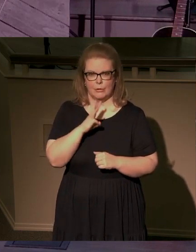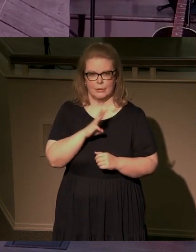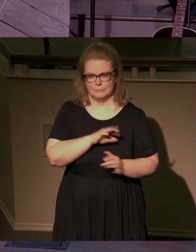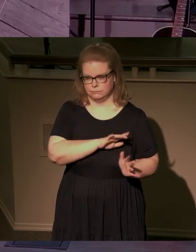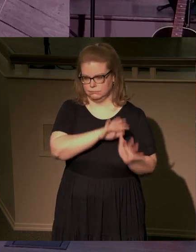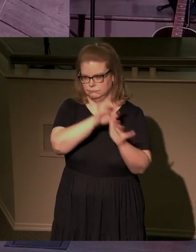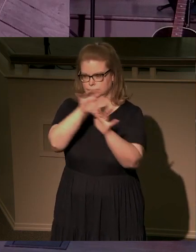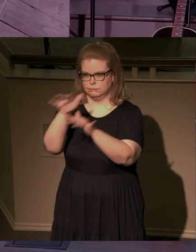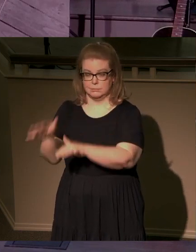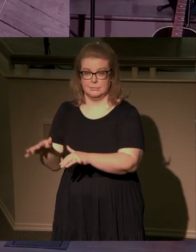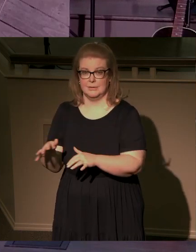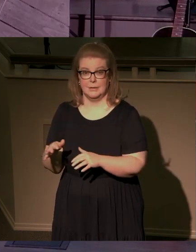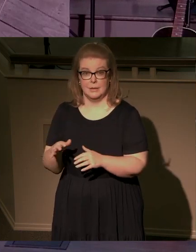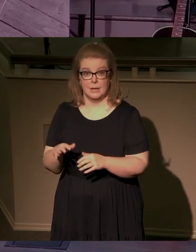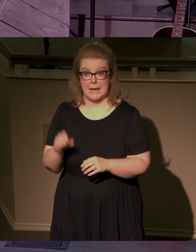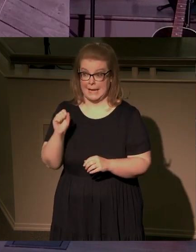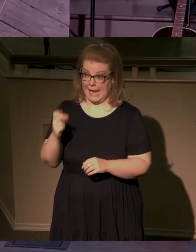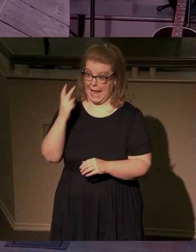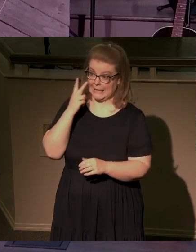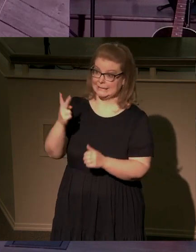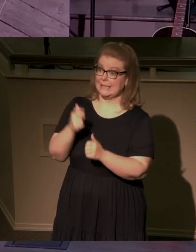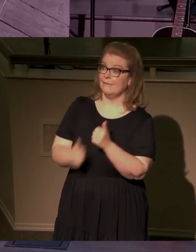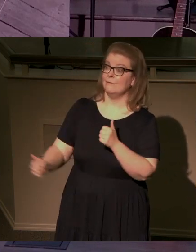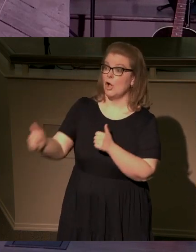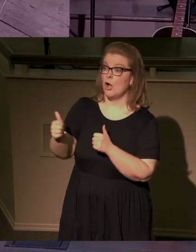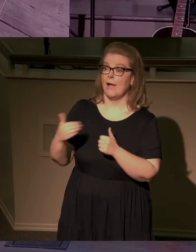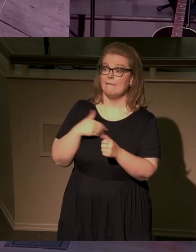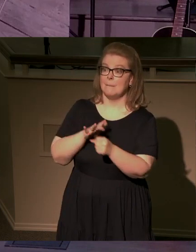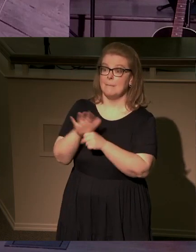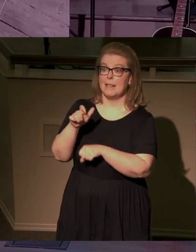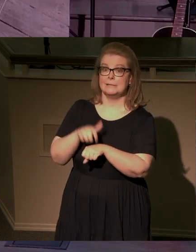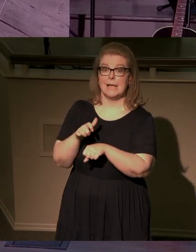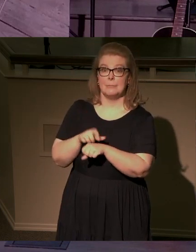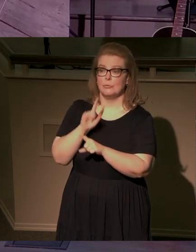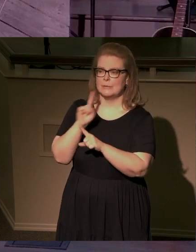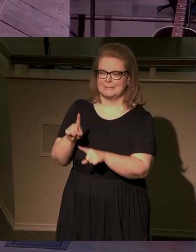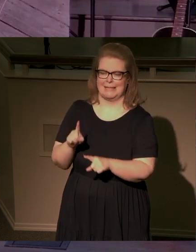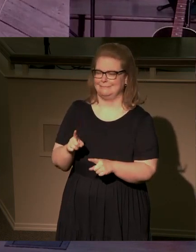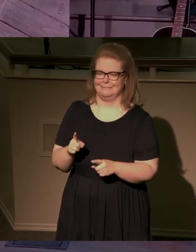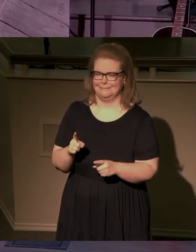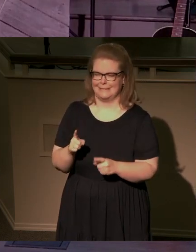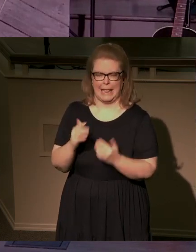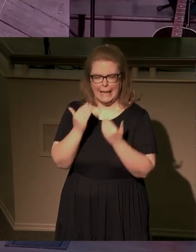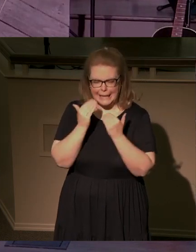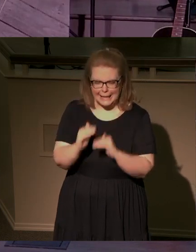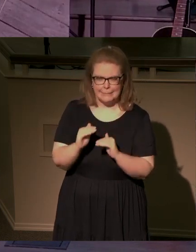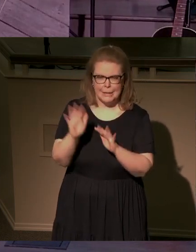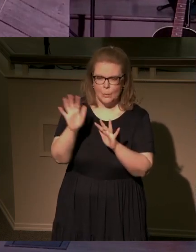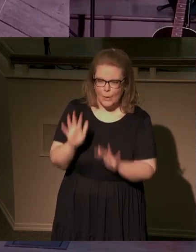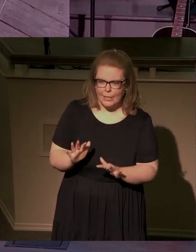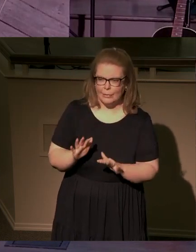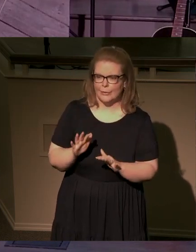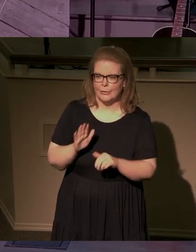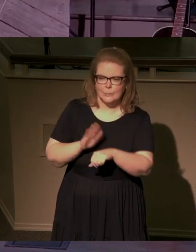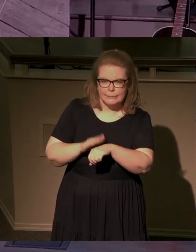They don't get a lot of notice of typhoons, limited weather services, limited internet, limited